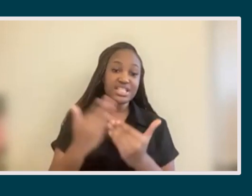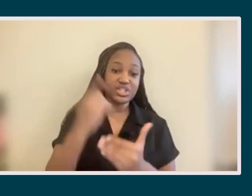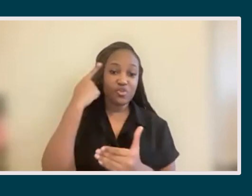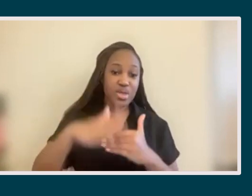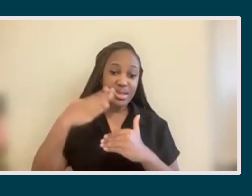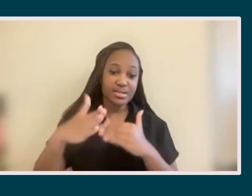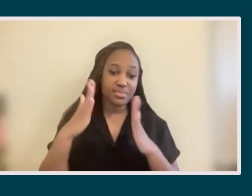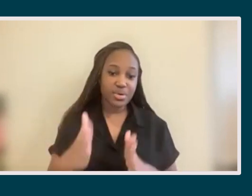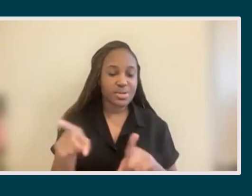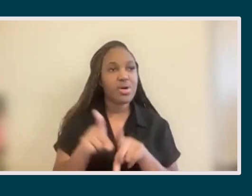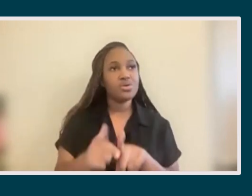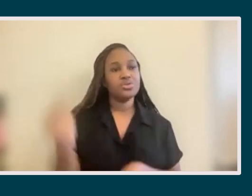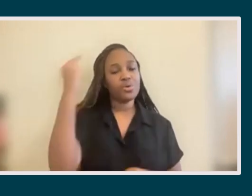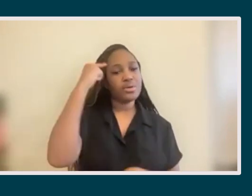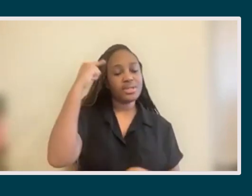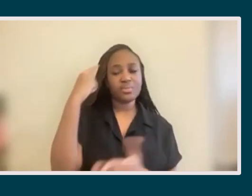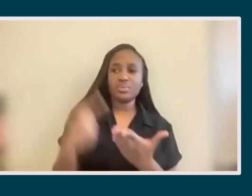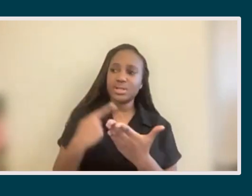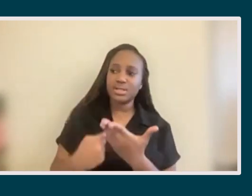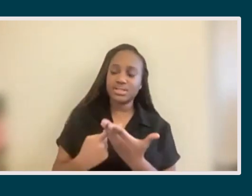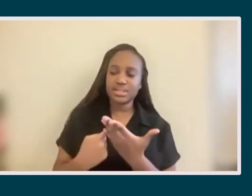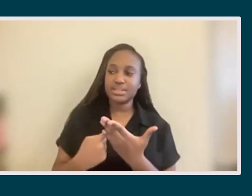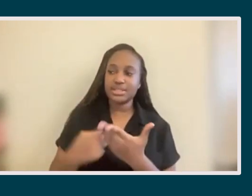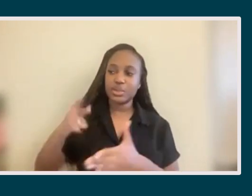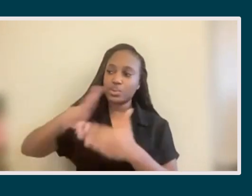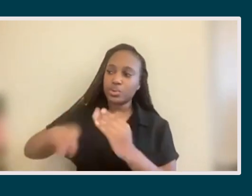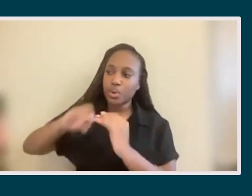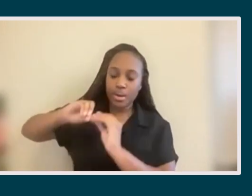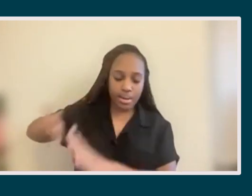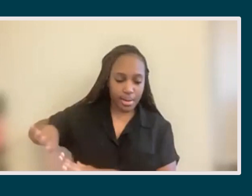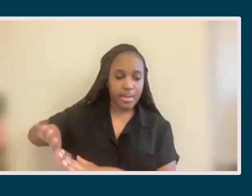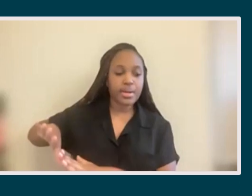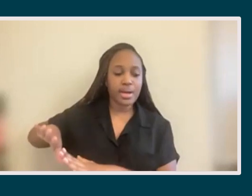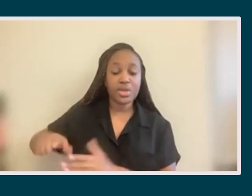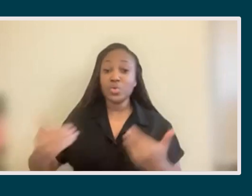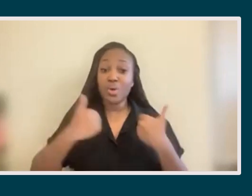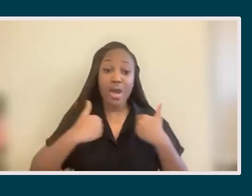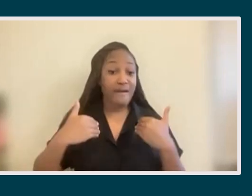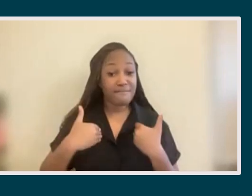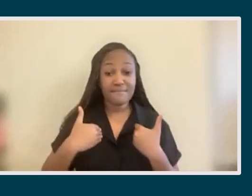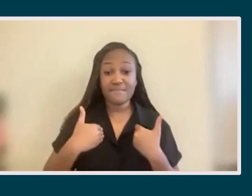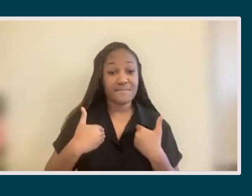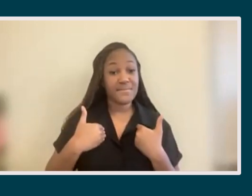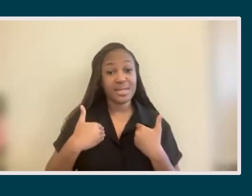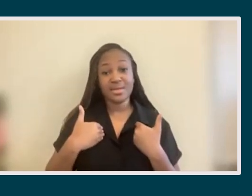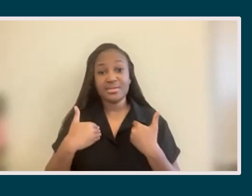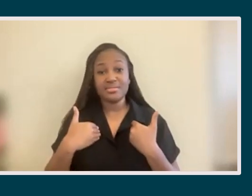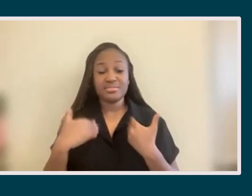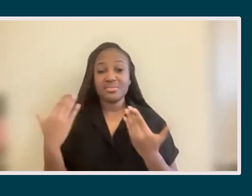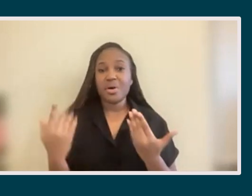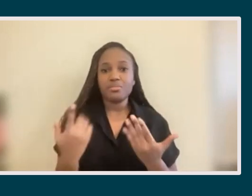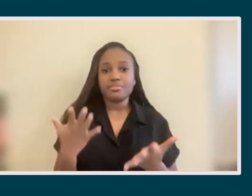I also think when we talk about letting go of outcomes, any other advice column readers here who entertain themselves at